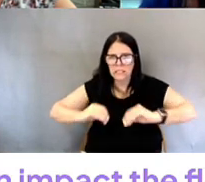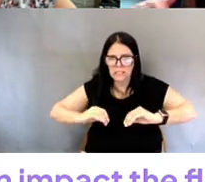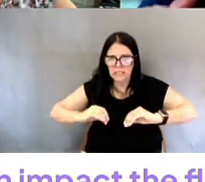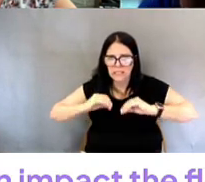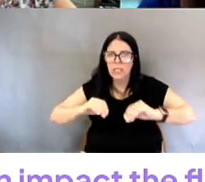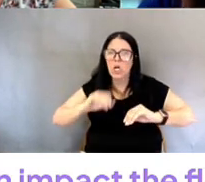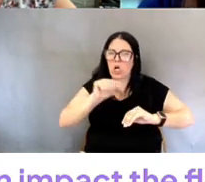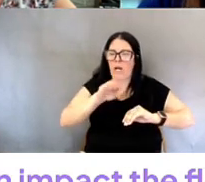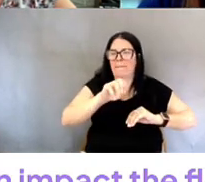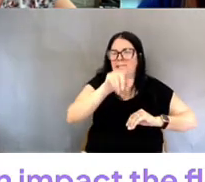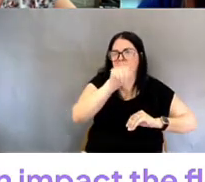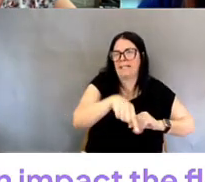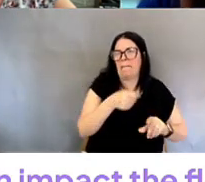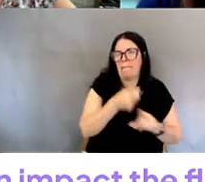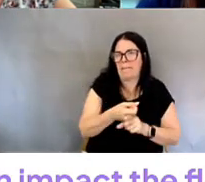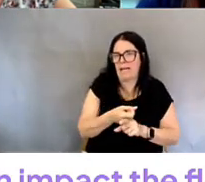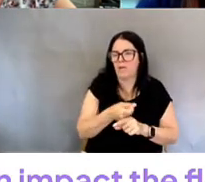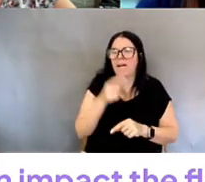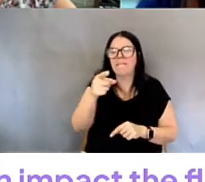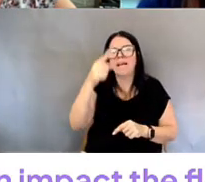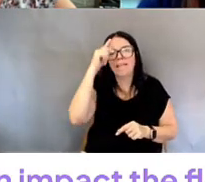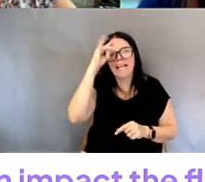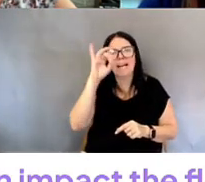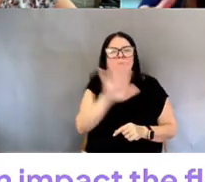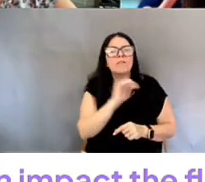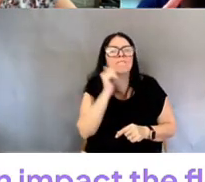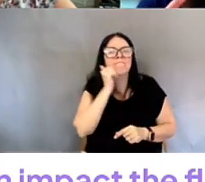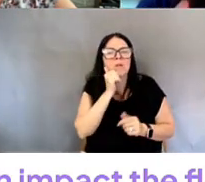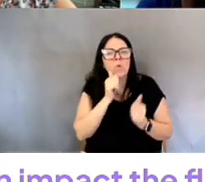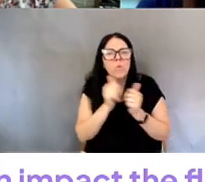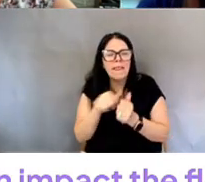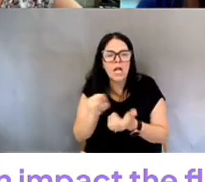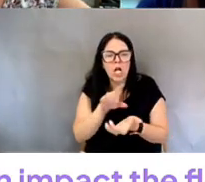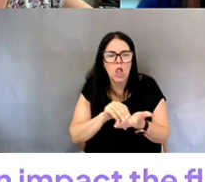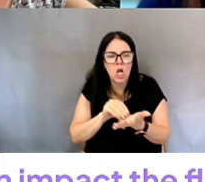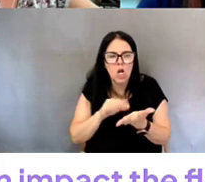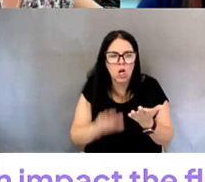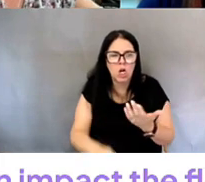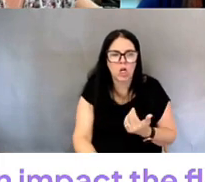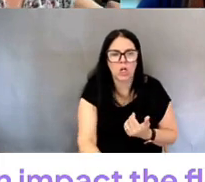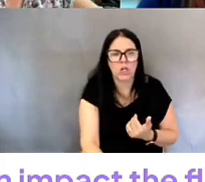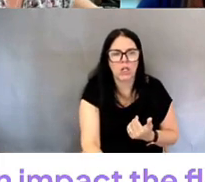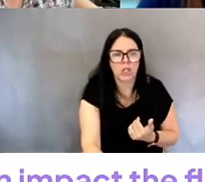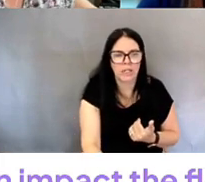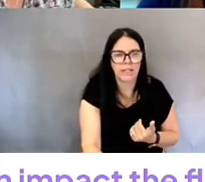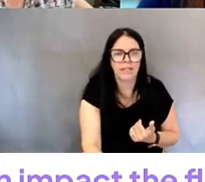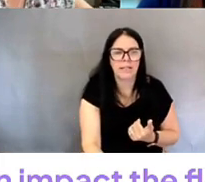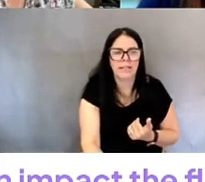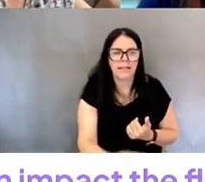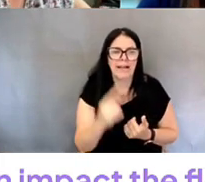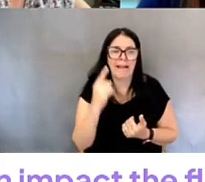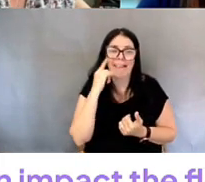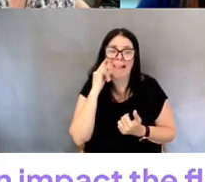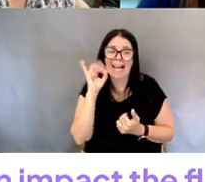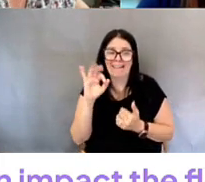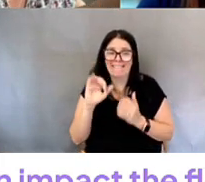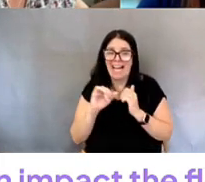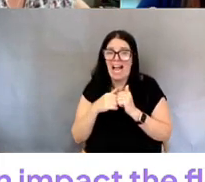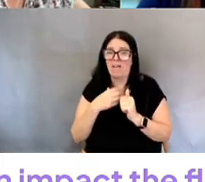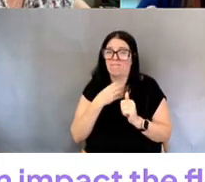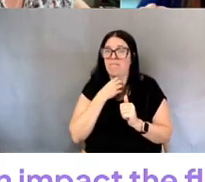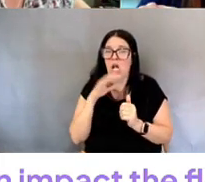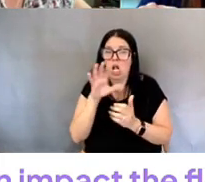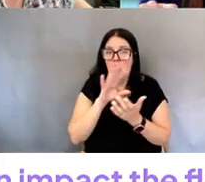issues. Think about on-the-ground program realities. Think about bottlenecks to flow, and maybe find ways